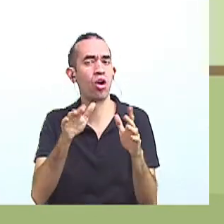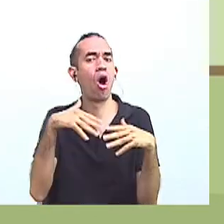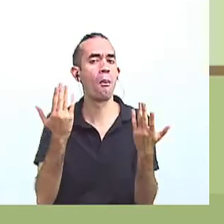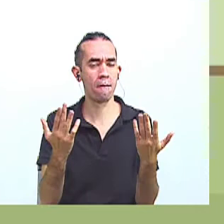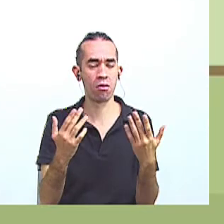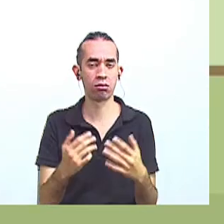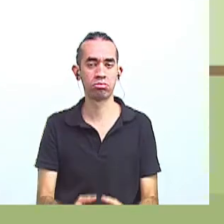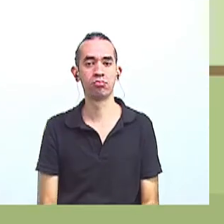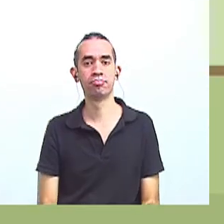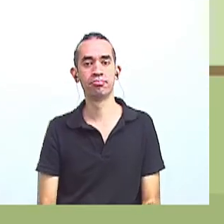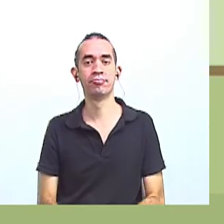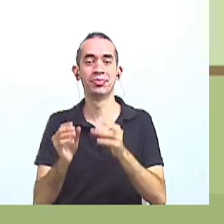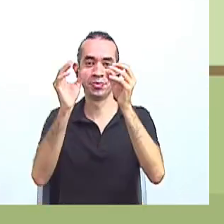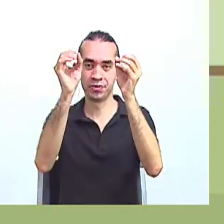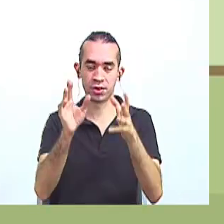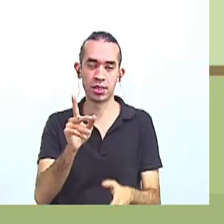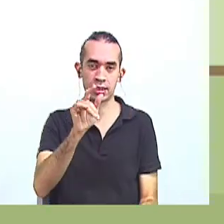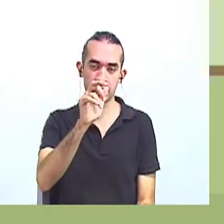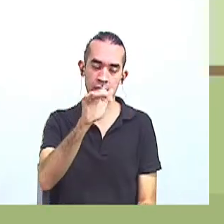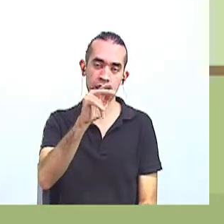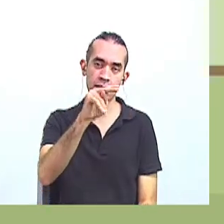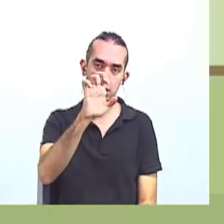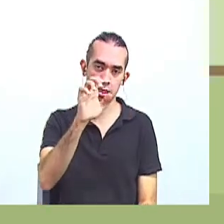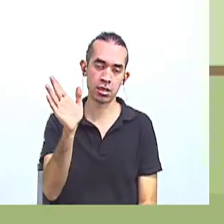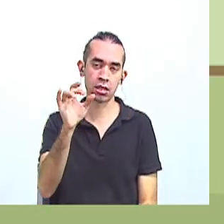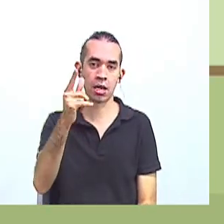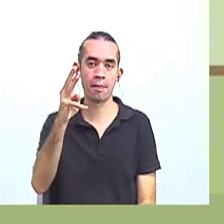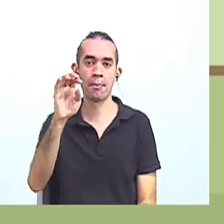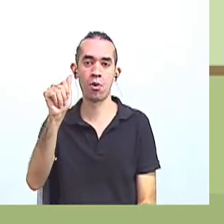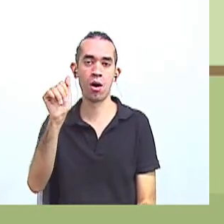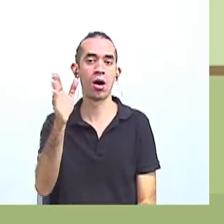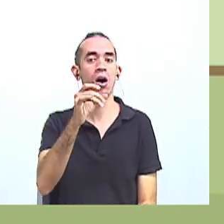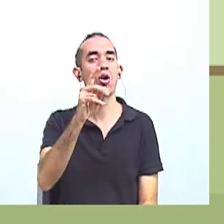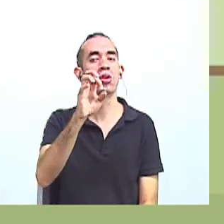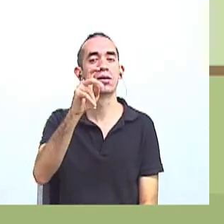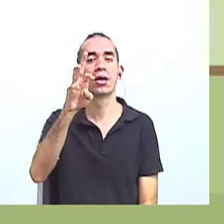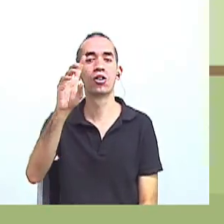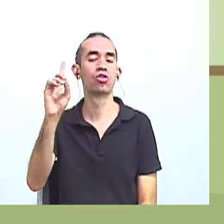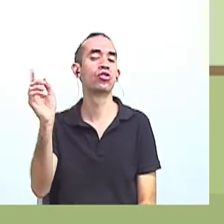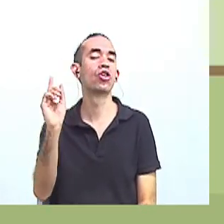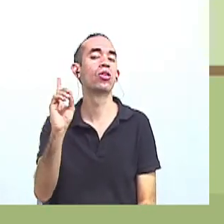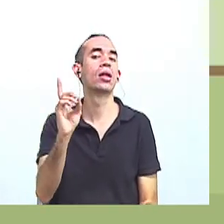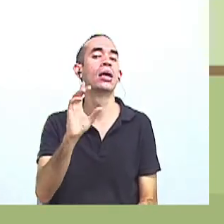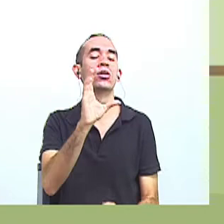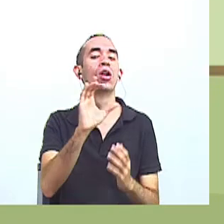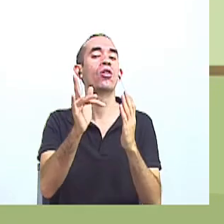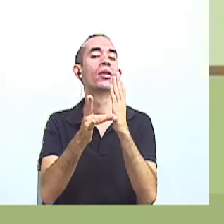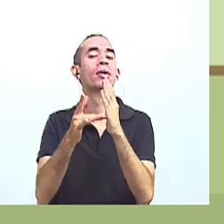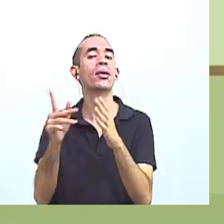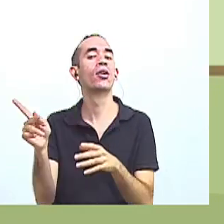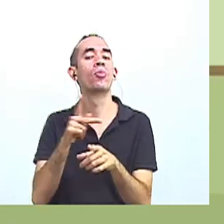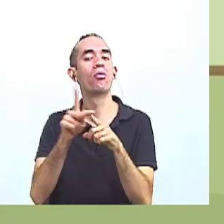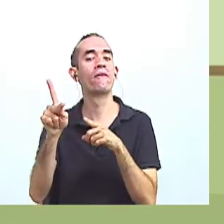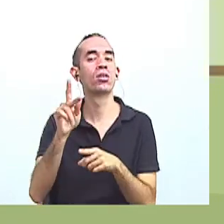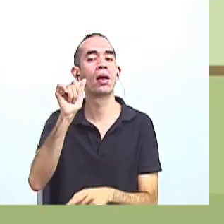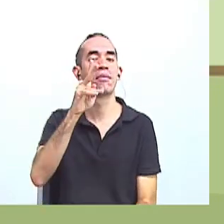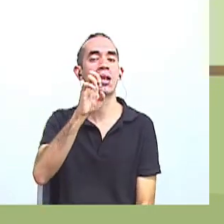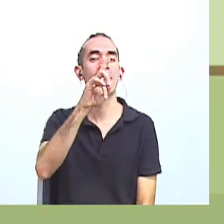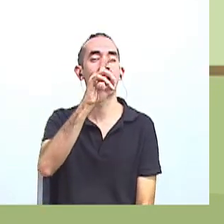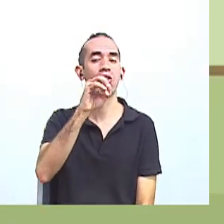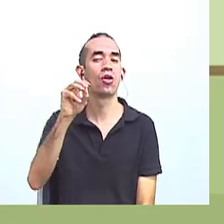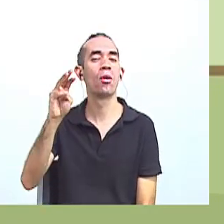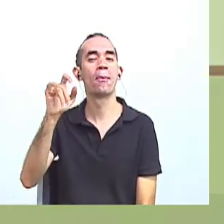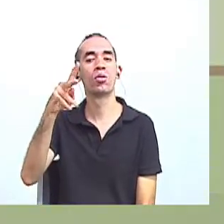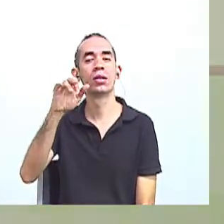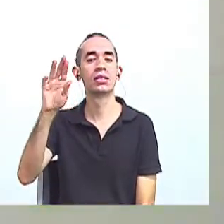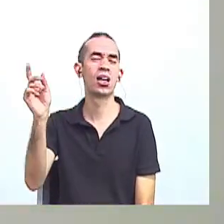I have teacher Cristín Gamboa Cordero from CTP Abelardo Bonilla in Paracito, Moravia. So let's hear teacher